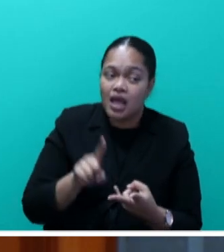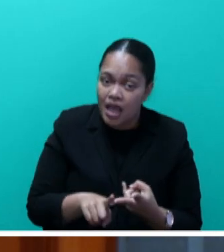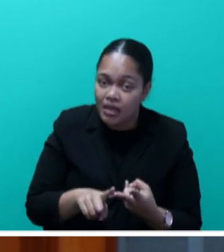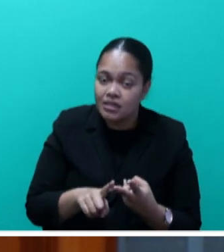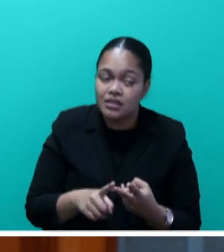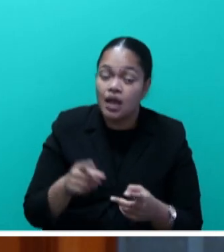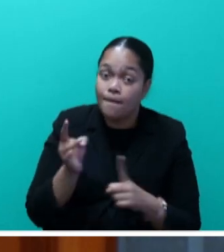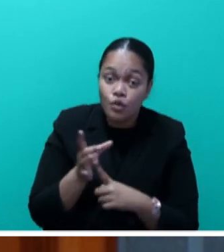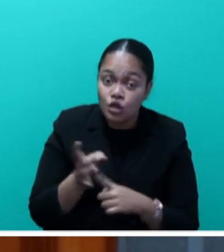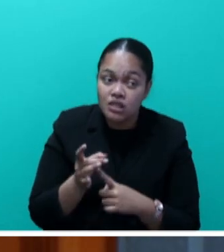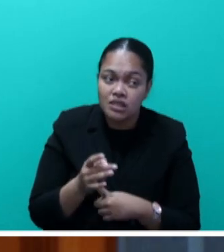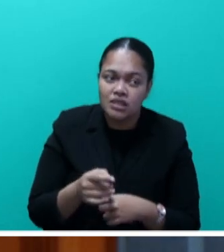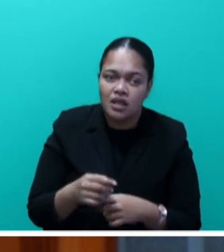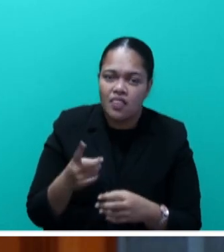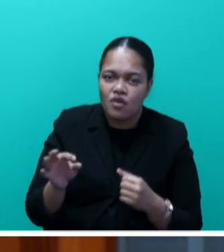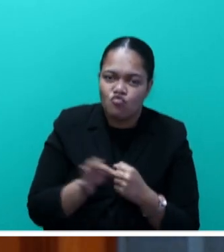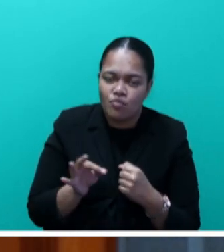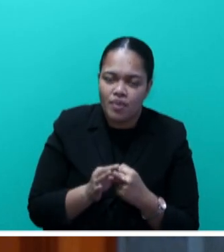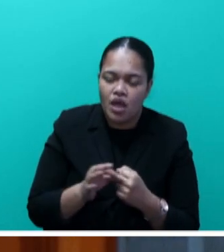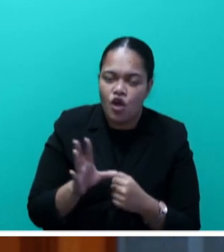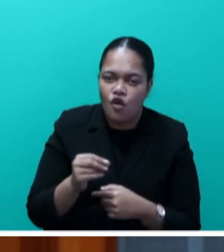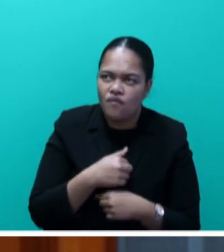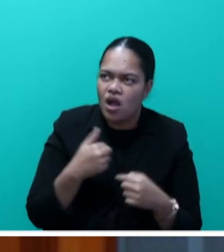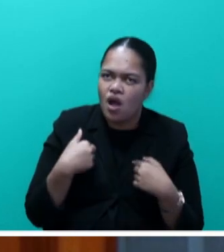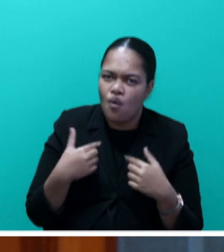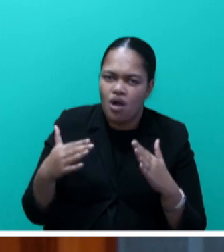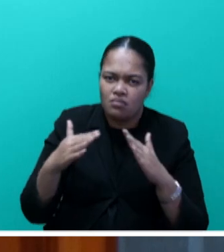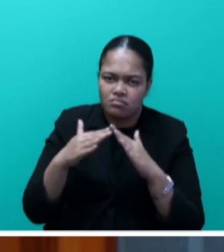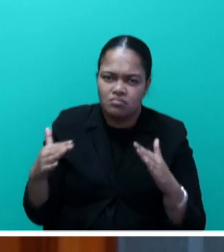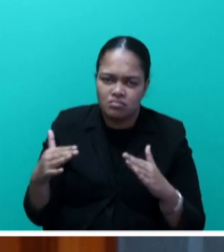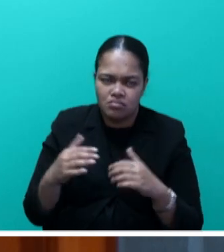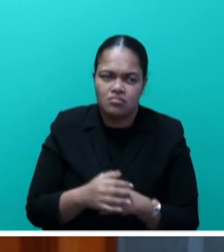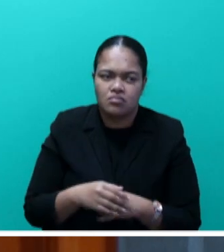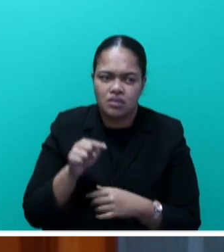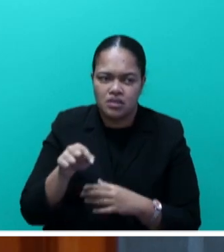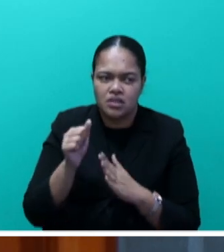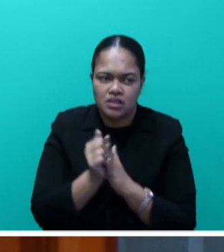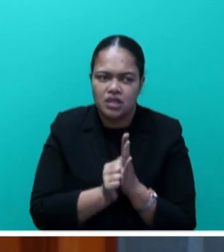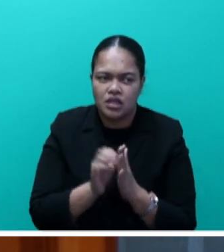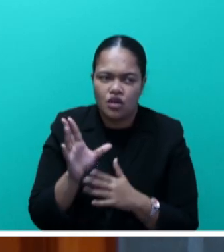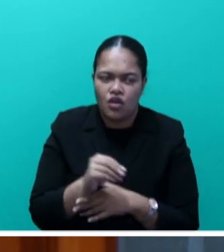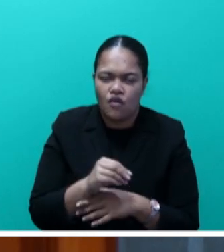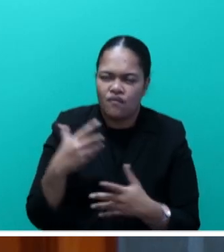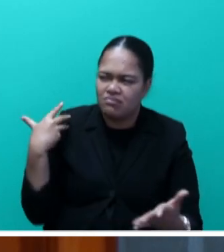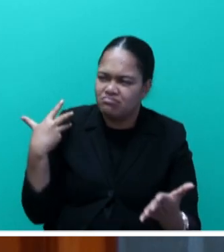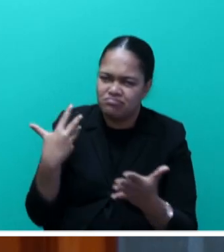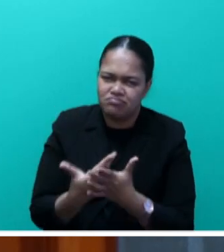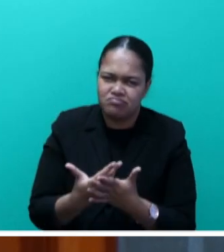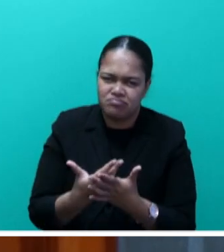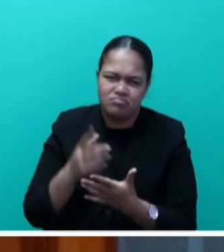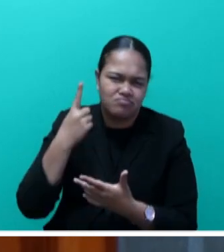very importantly, the repairs of our properties abroad that are in a state of disrepair after years of